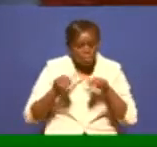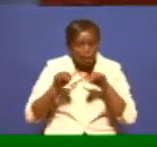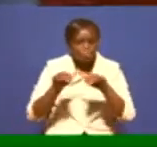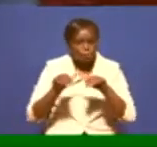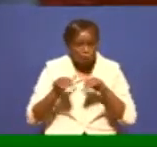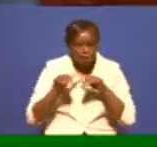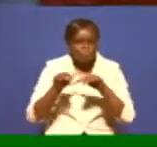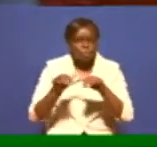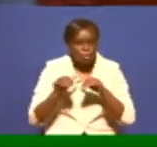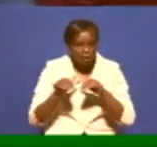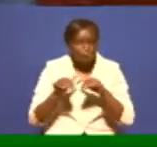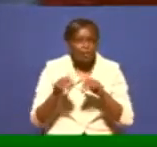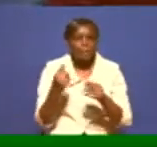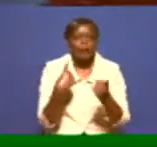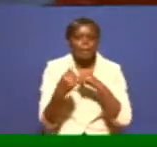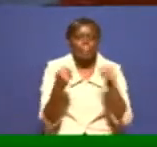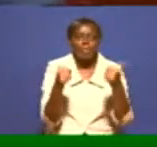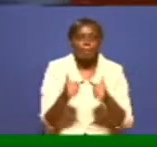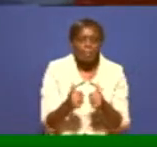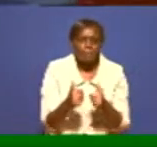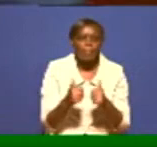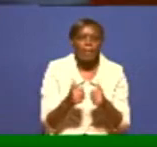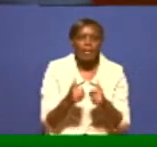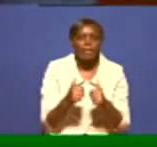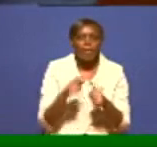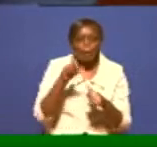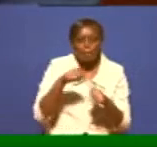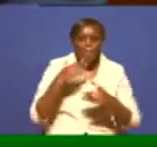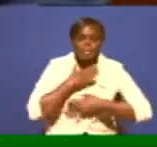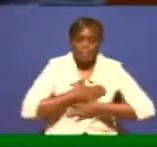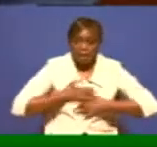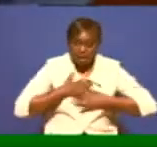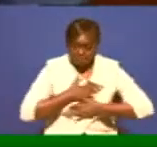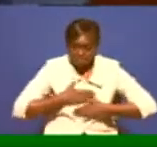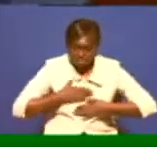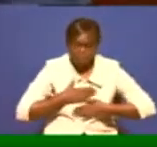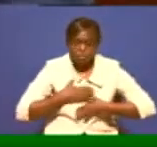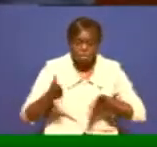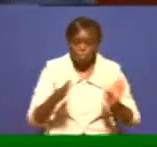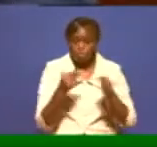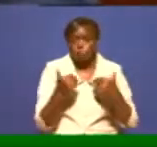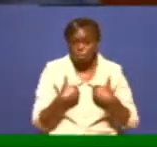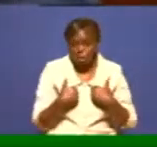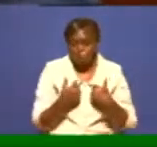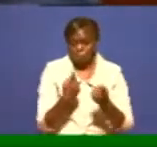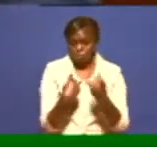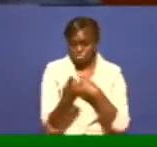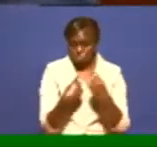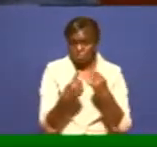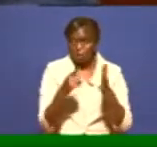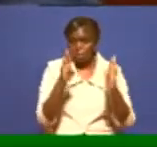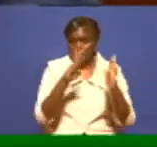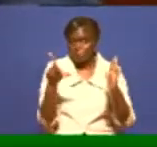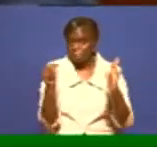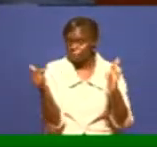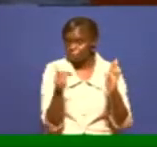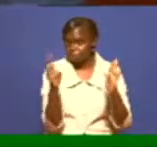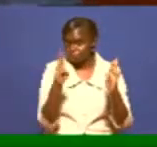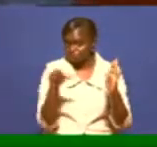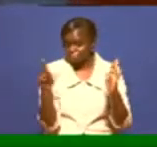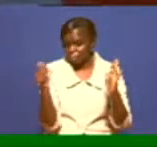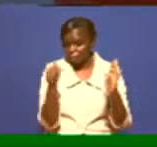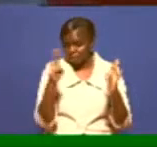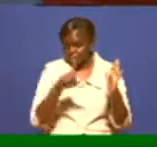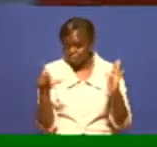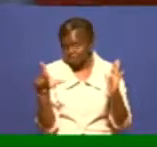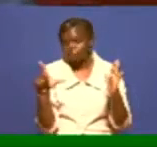for debate. So one must now appreciate the fact that now we have the opportunity to debate this bill, Honorable Speaker. This bill,